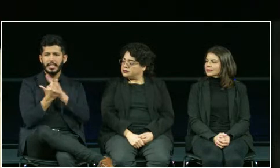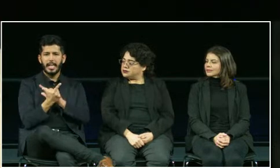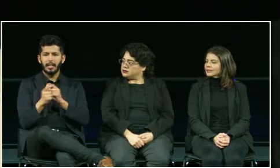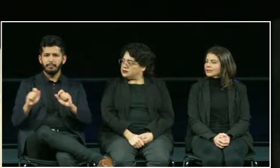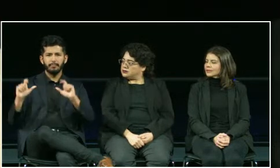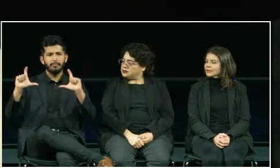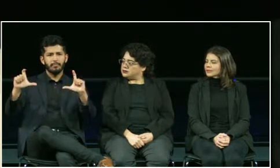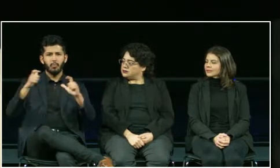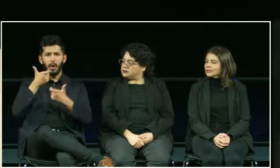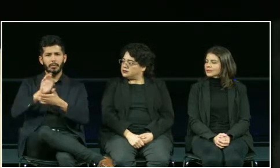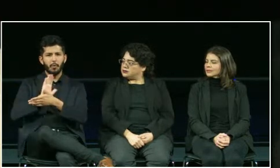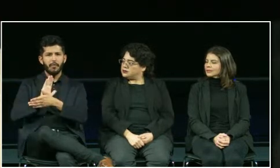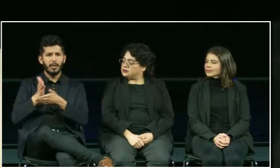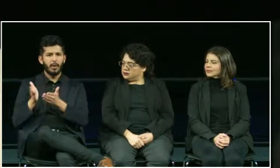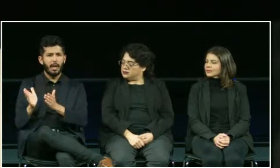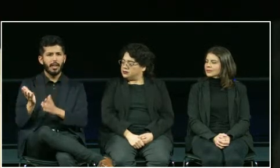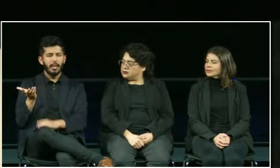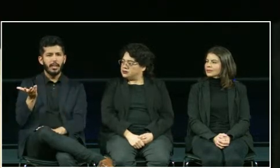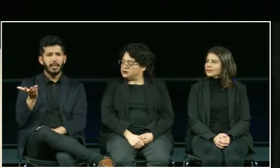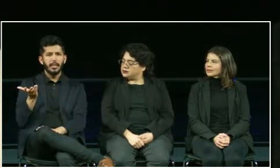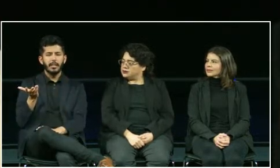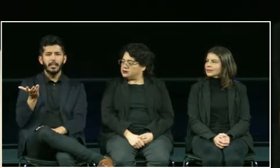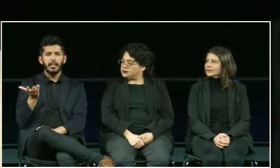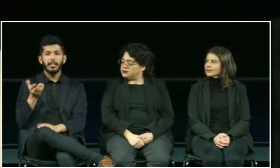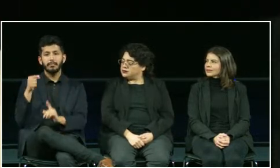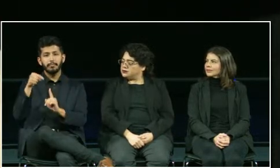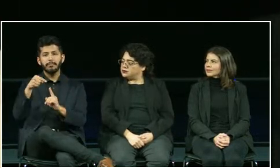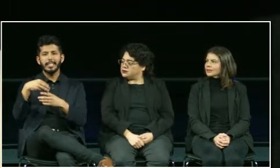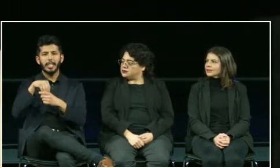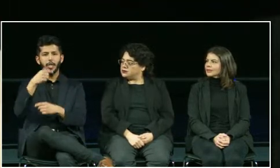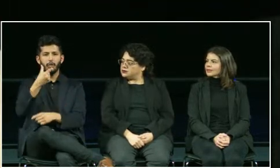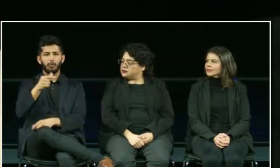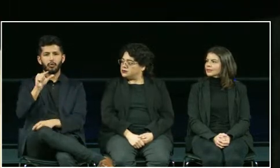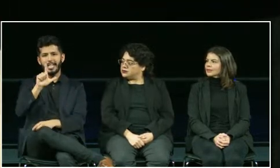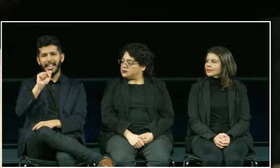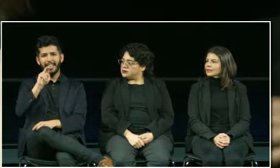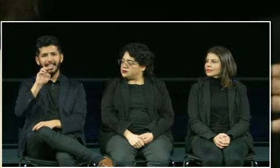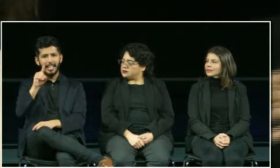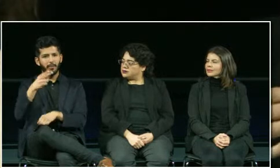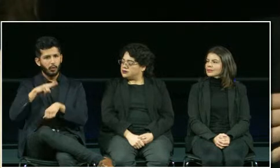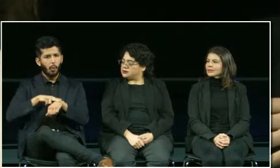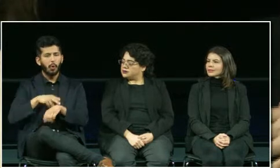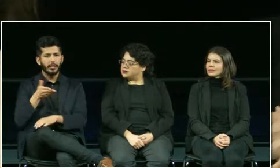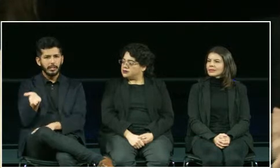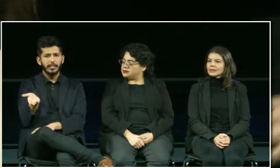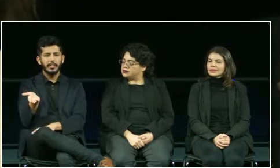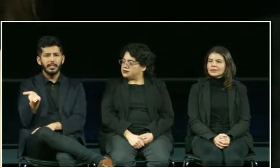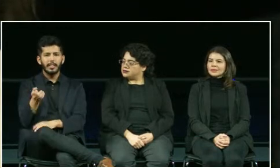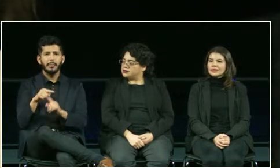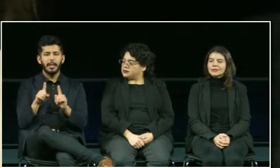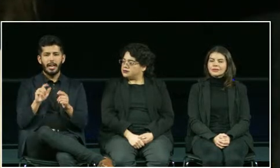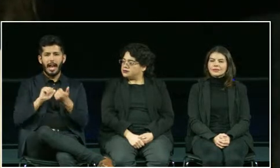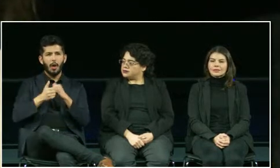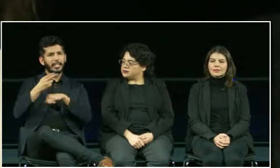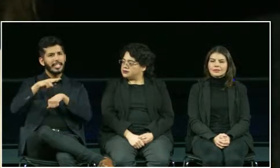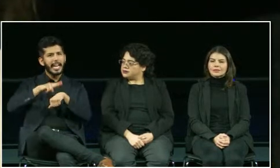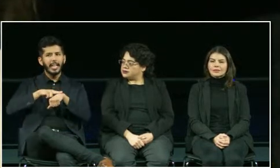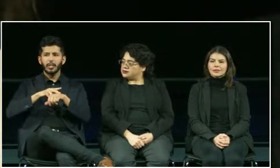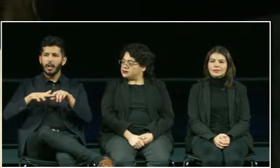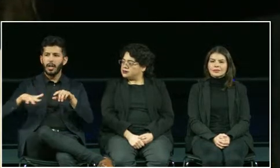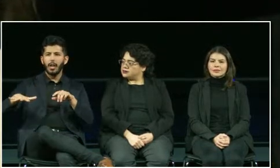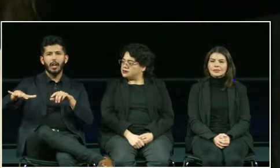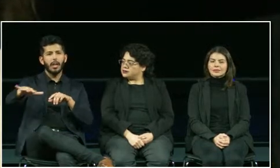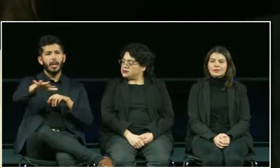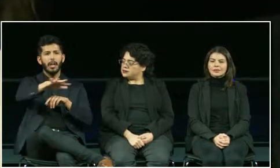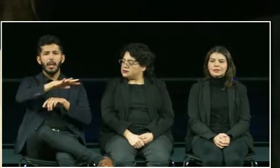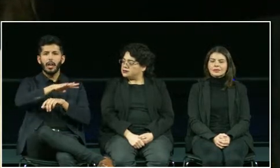And so there was something about, it takes place in Greenland, of course, there was just something about the way that the nature impacts